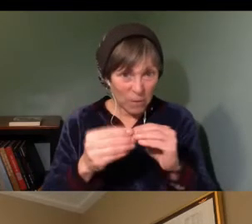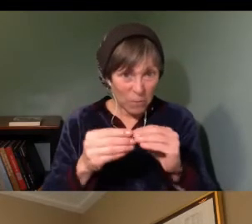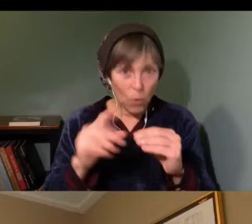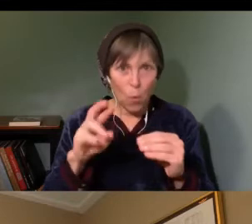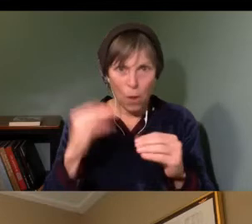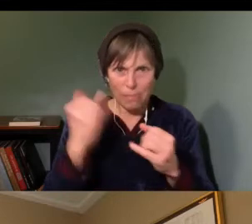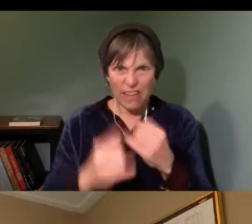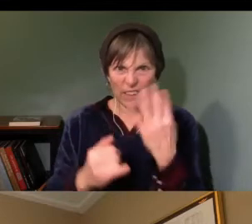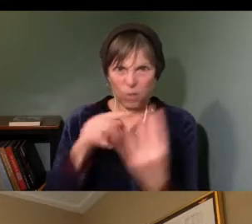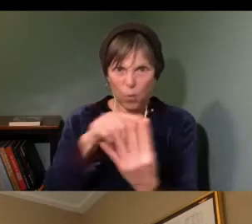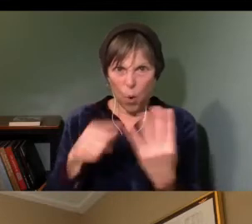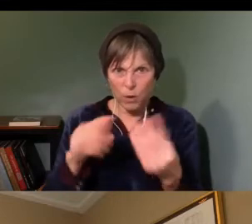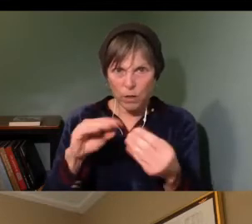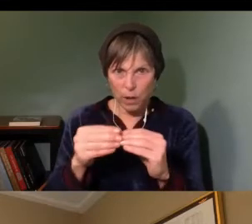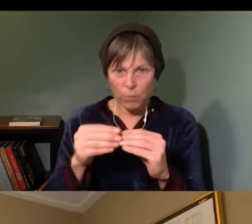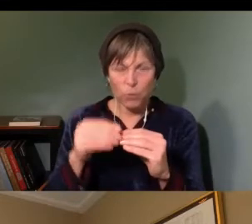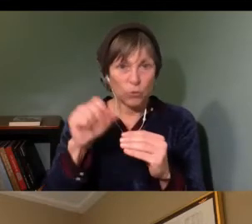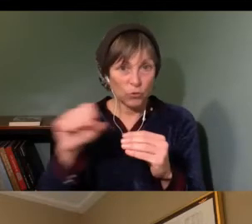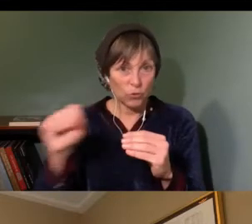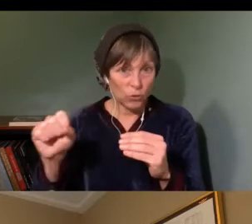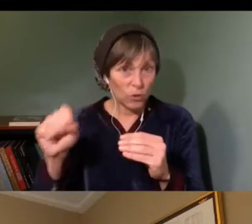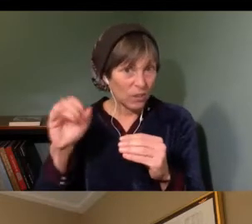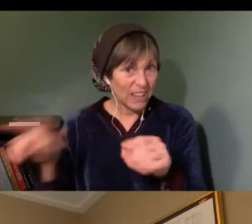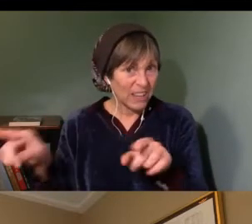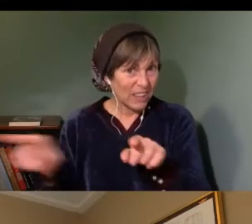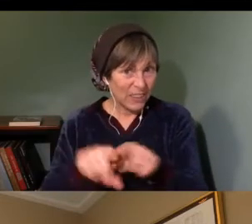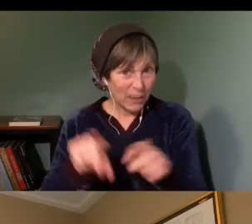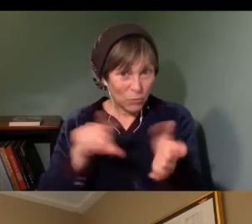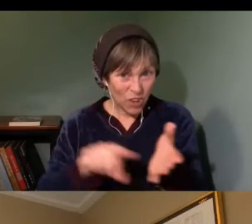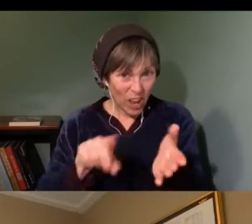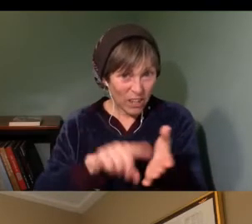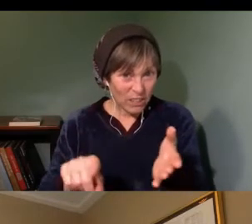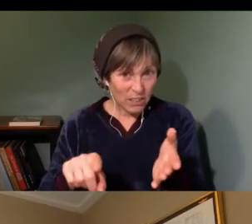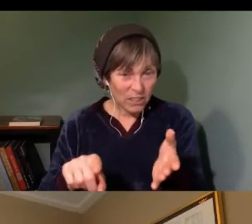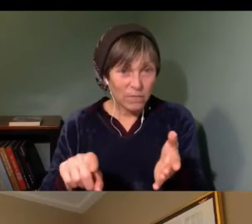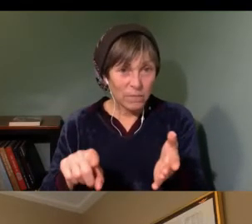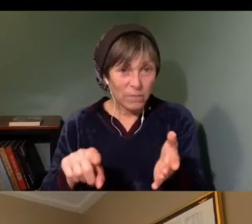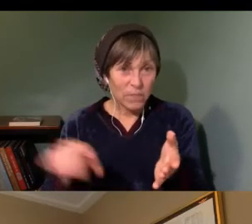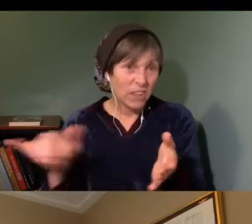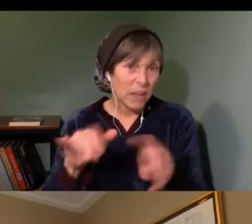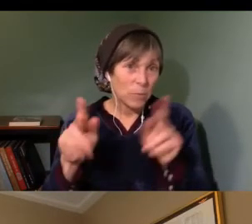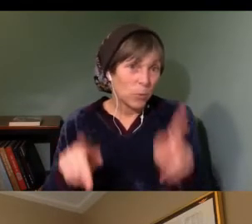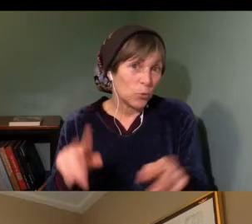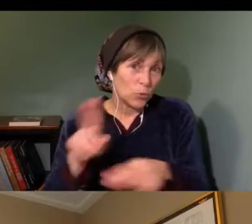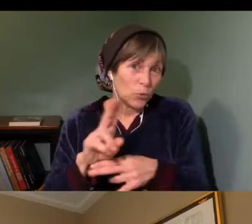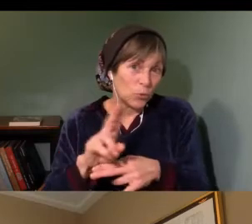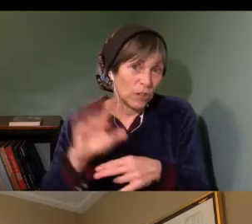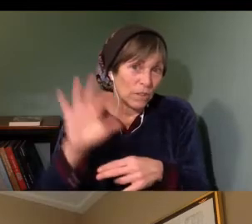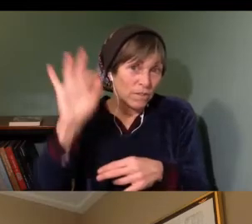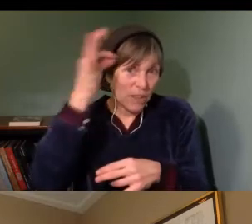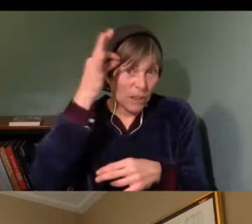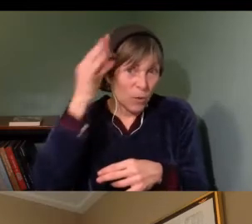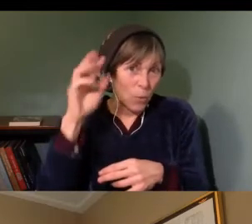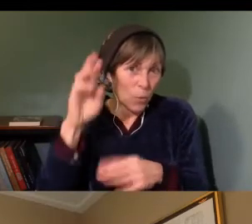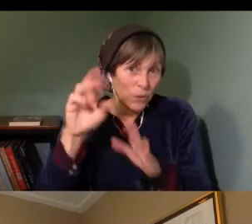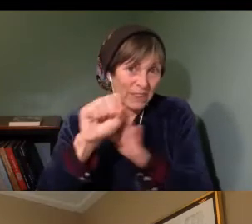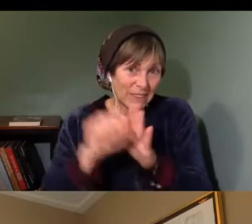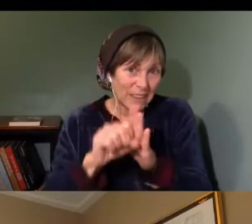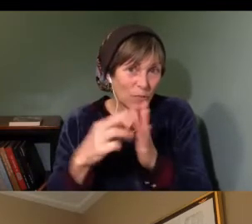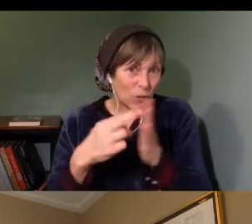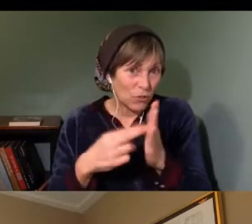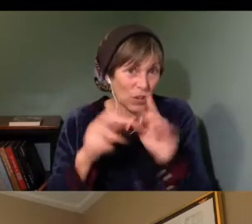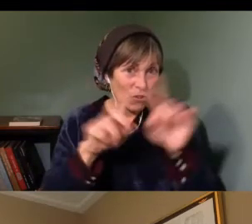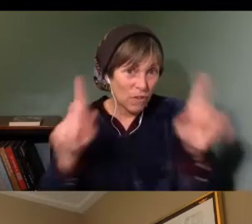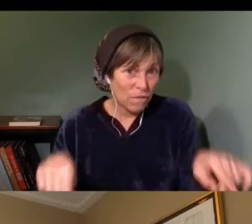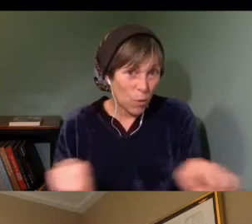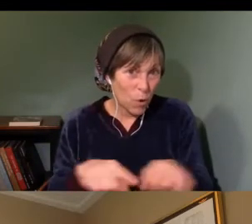that you would do for somebody who provide who's using sort of the the federal or or state registration form um their